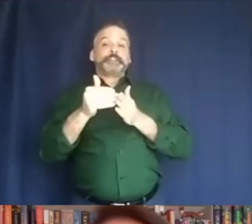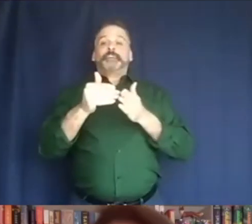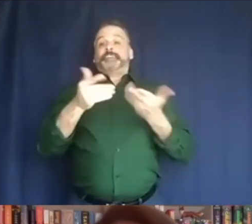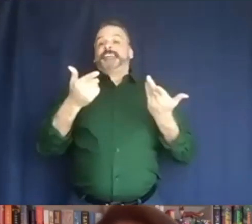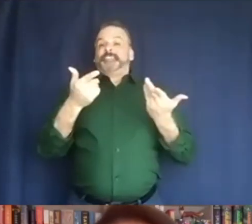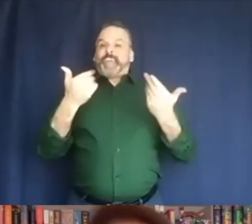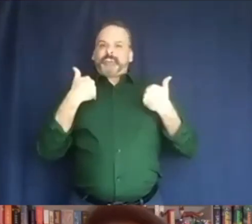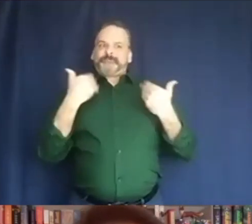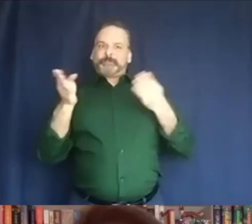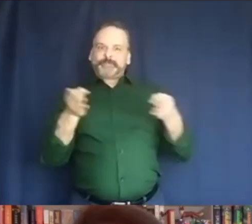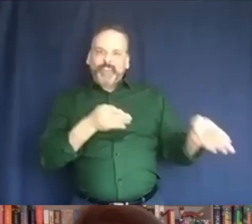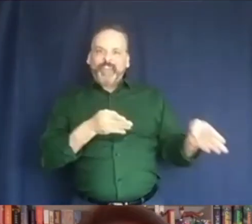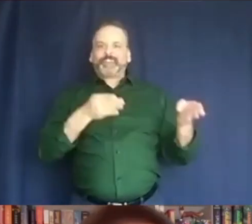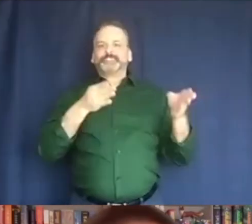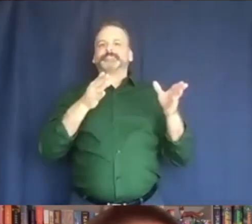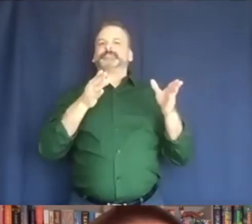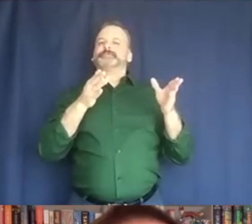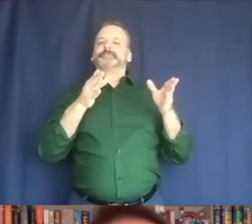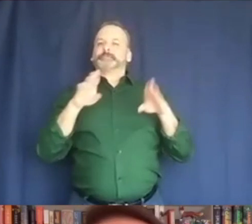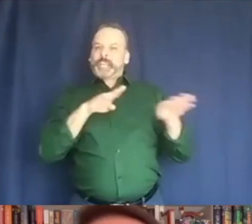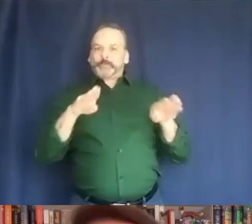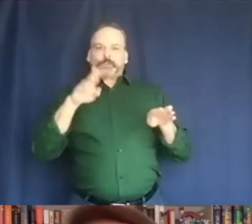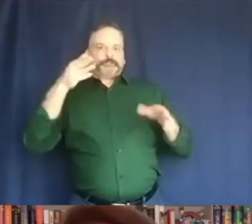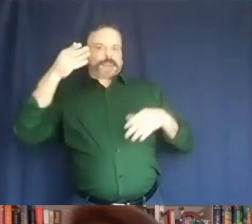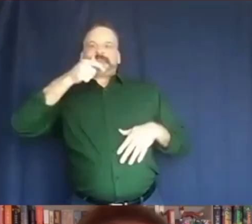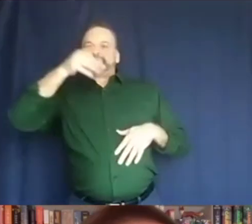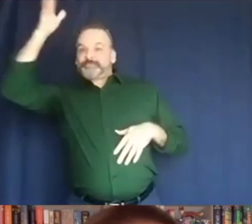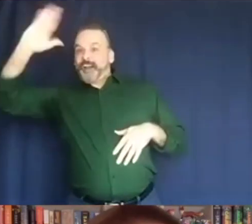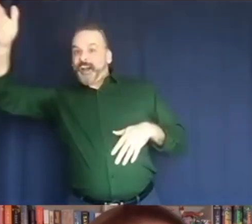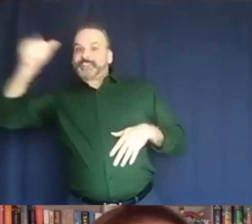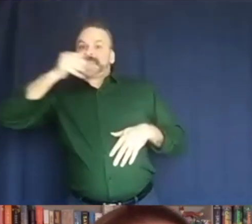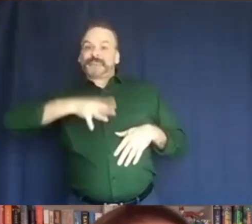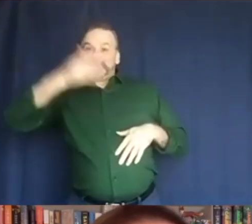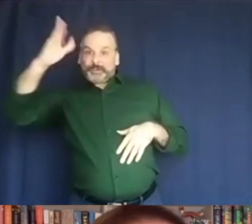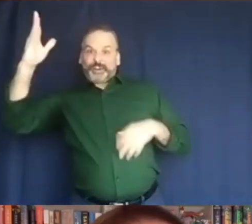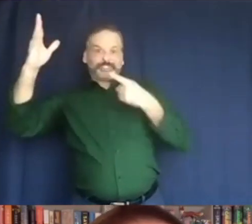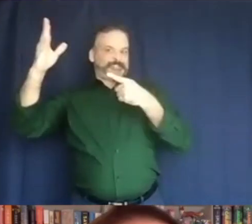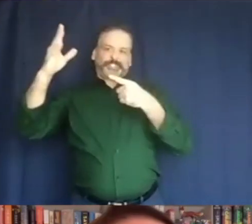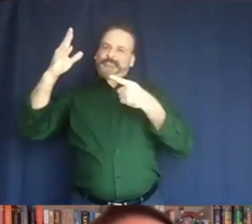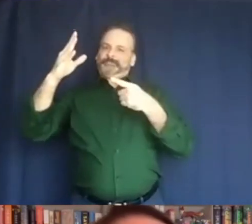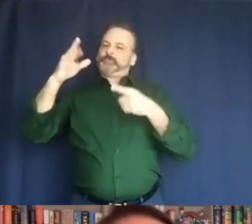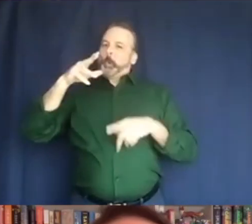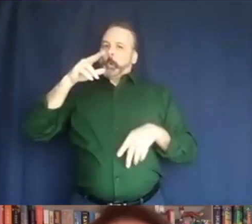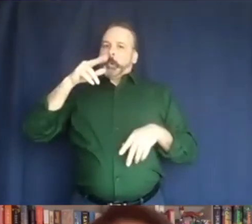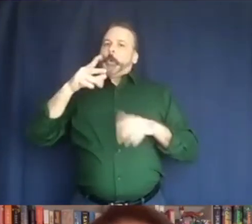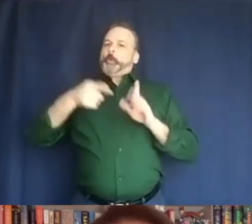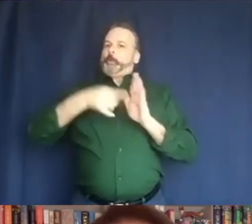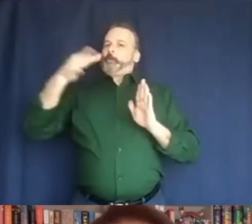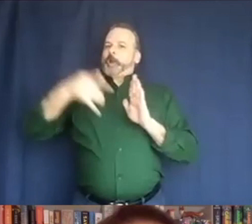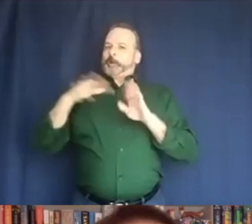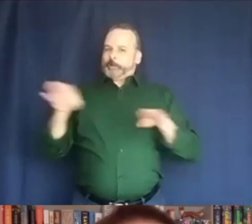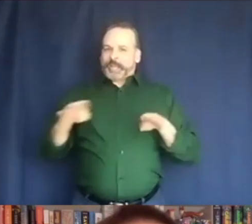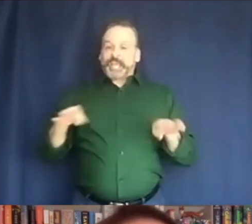and goddesses who are often very poorly behaved and the mortals who interact with them. These ancient